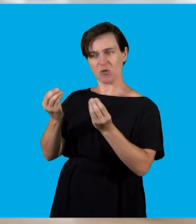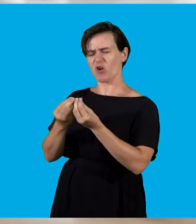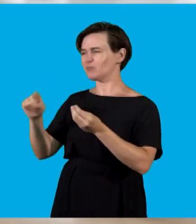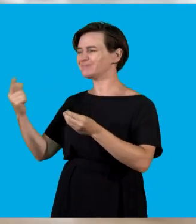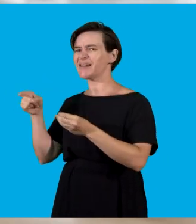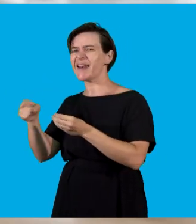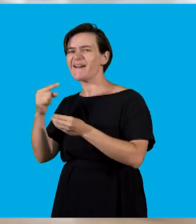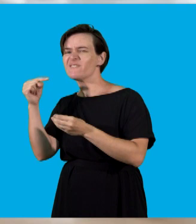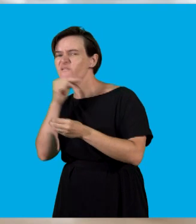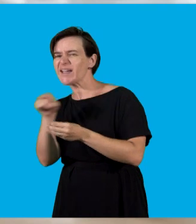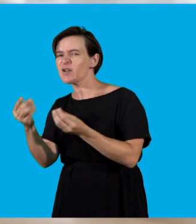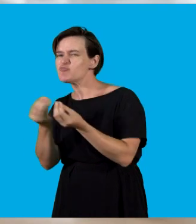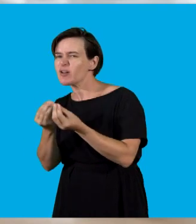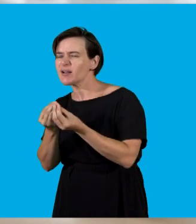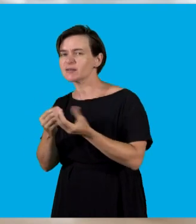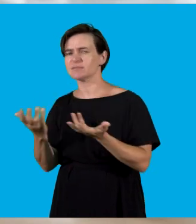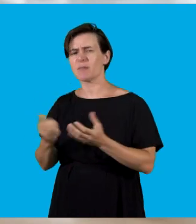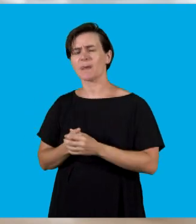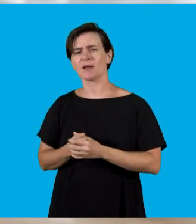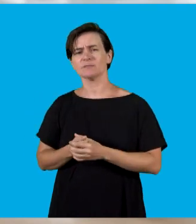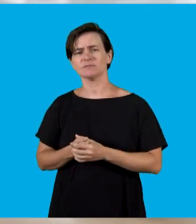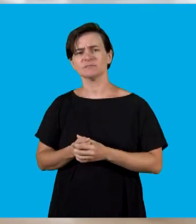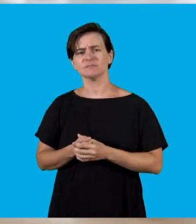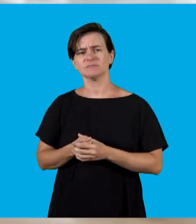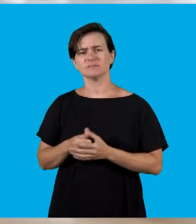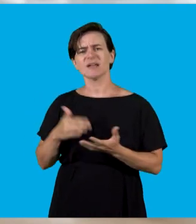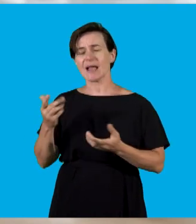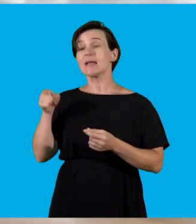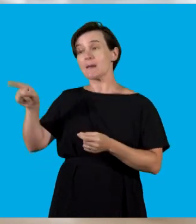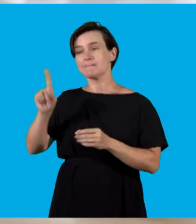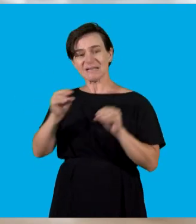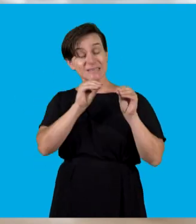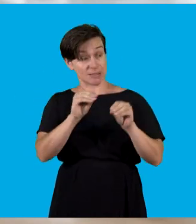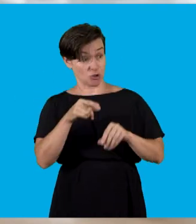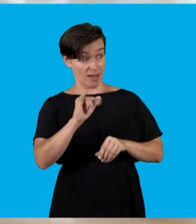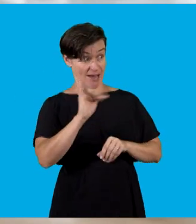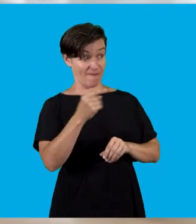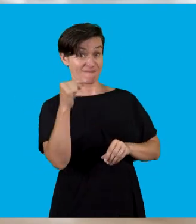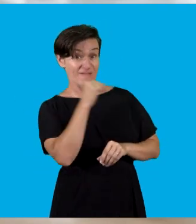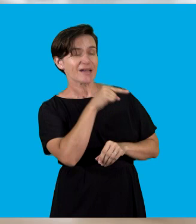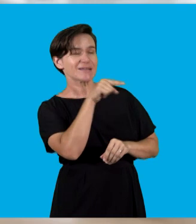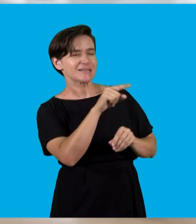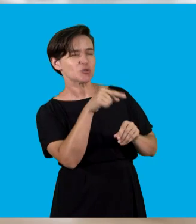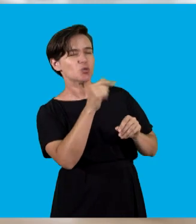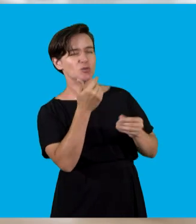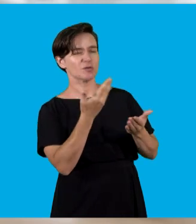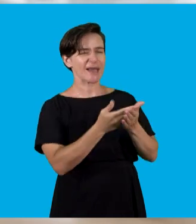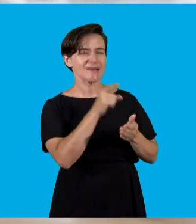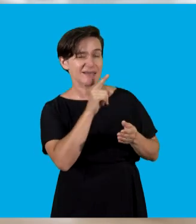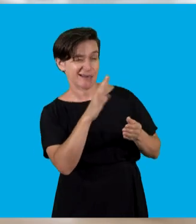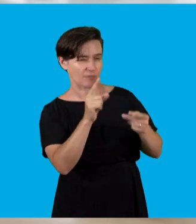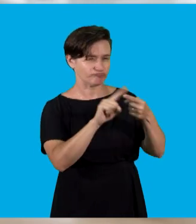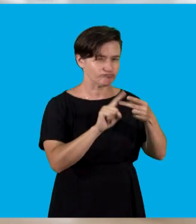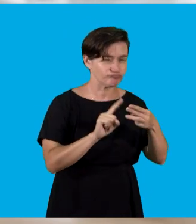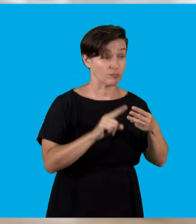showing consumers that this is how you spot a counterfeit good and this is how you spot the original goods, so they can raise awareness